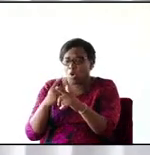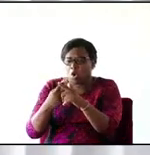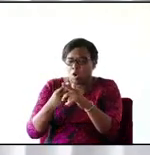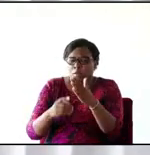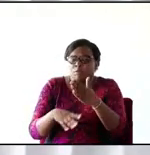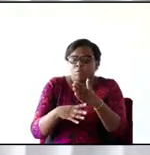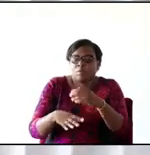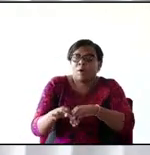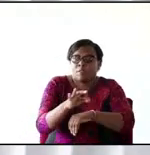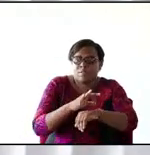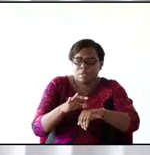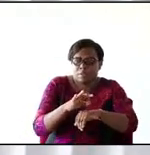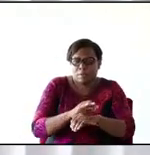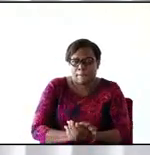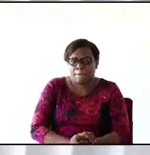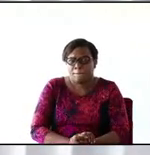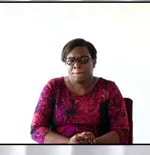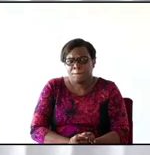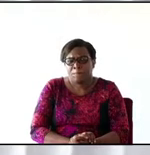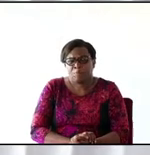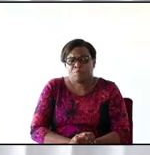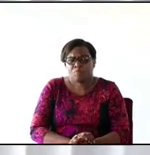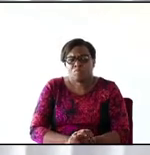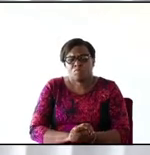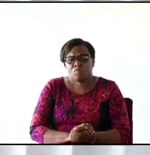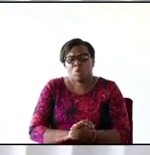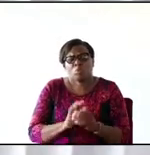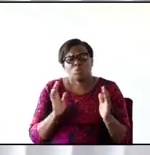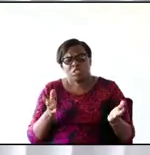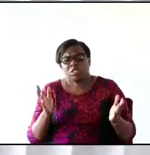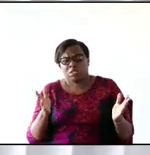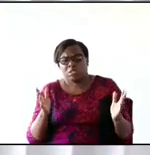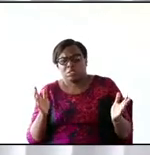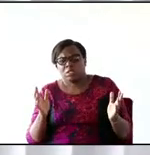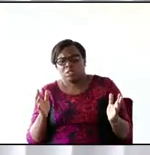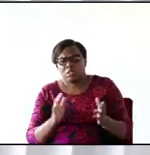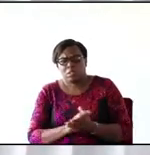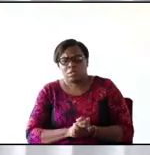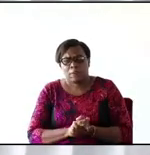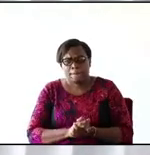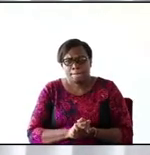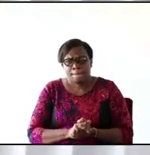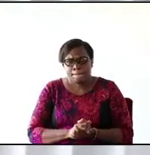field. And as we talked and talked, the Lord